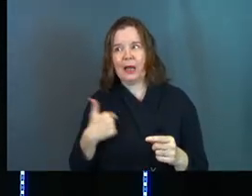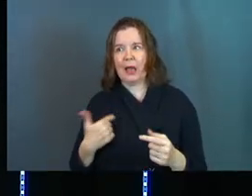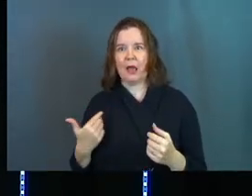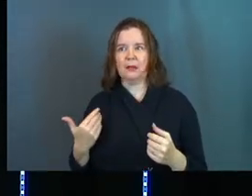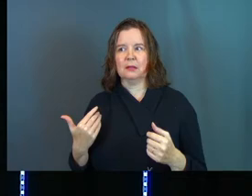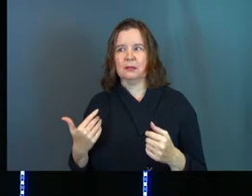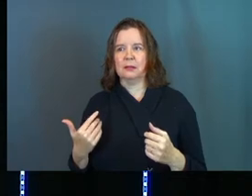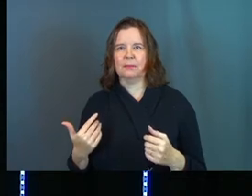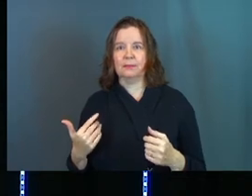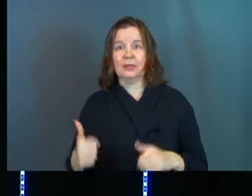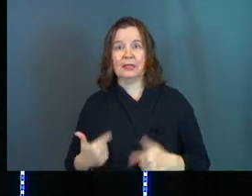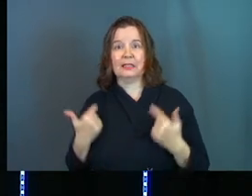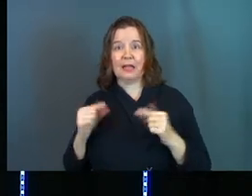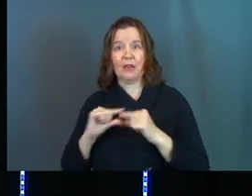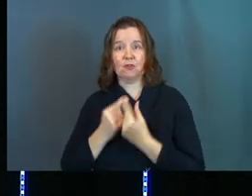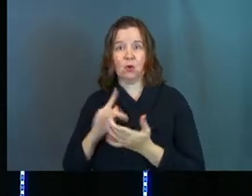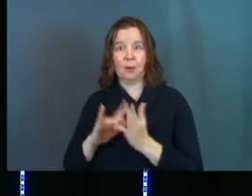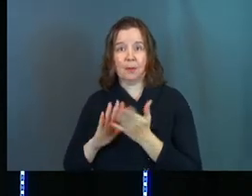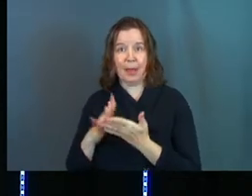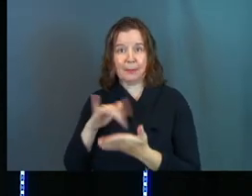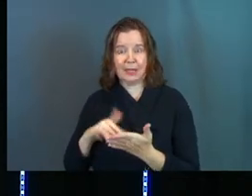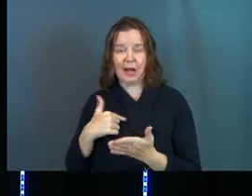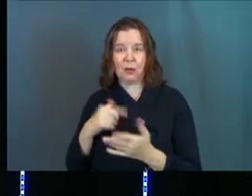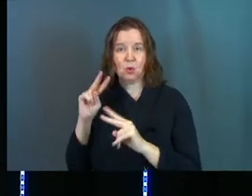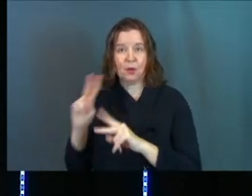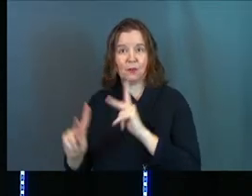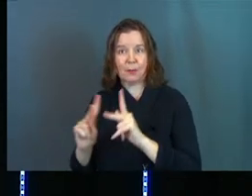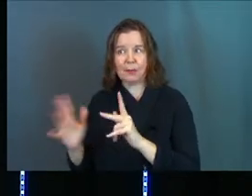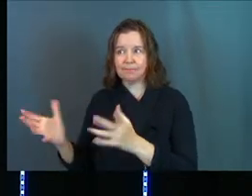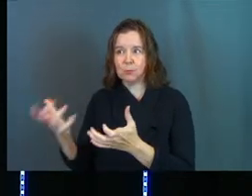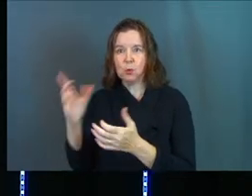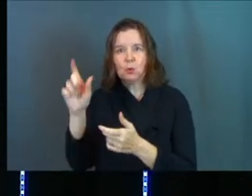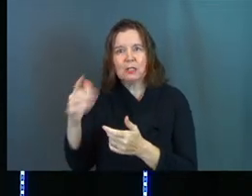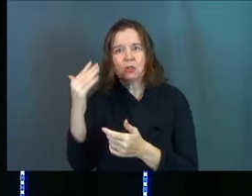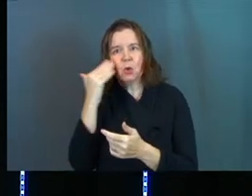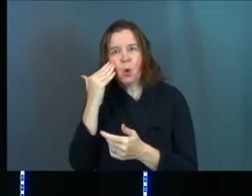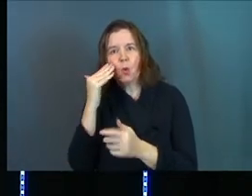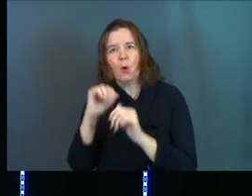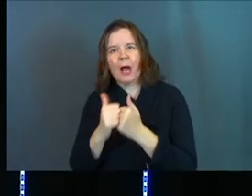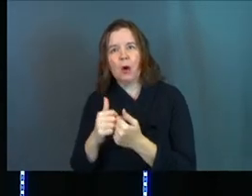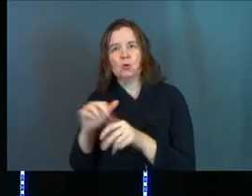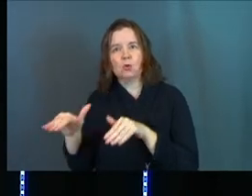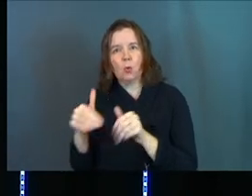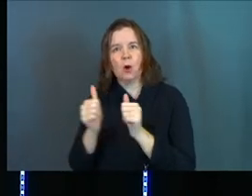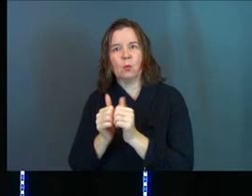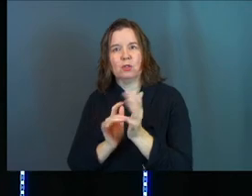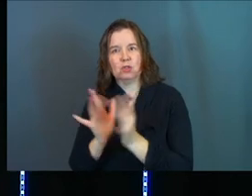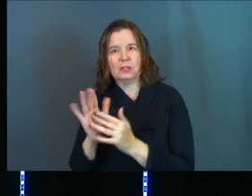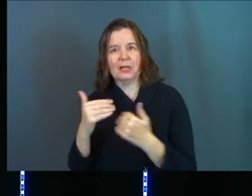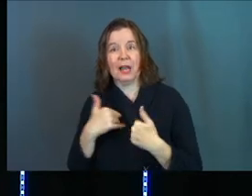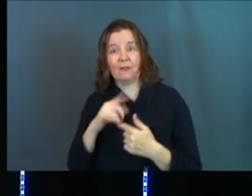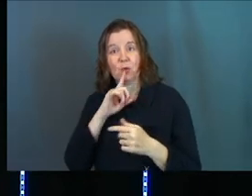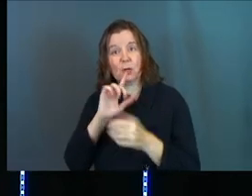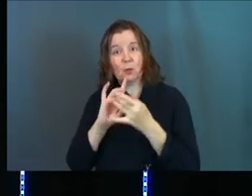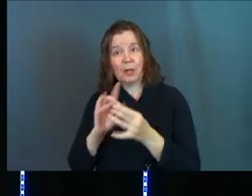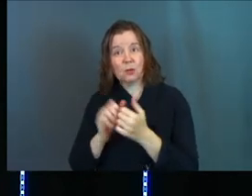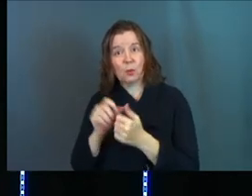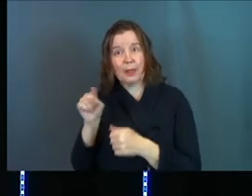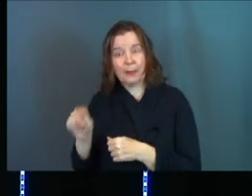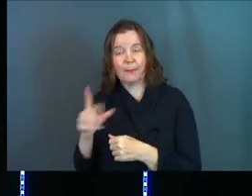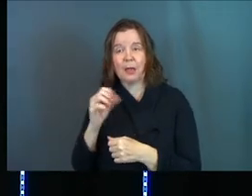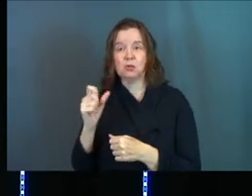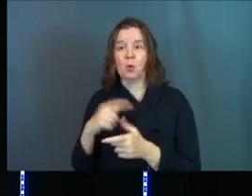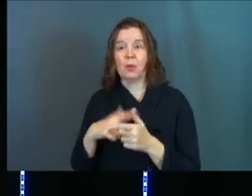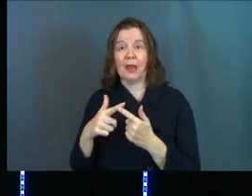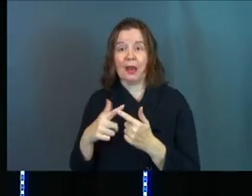had this life group Bible study. And I was always looking for people who needed to know how to walk with Jesus and have a real relationship with